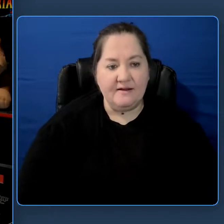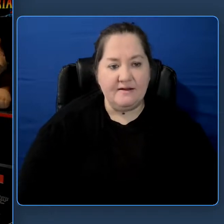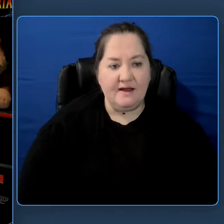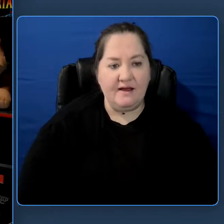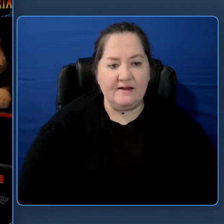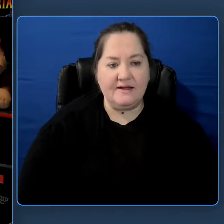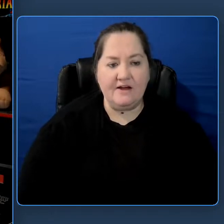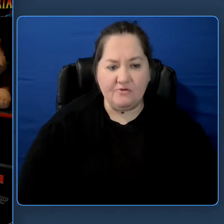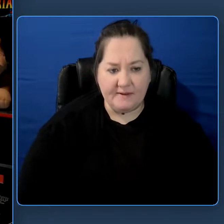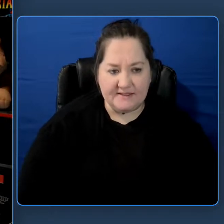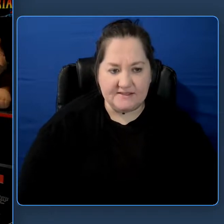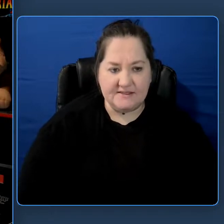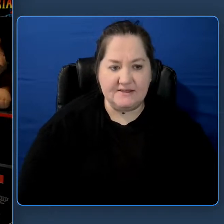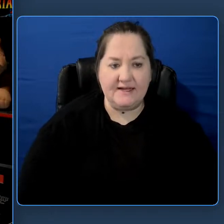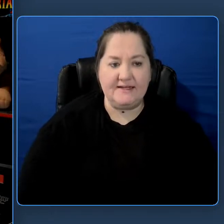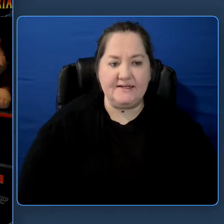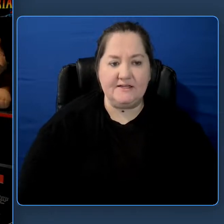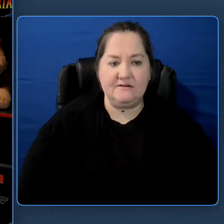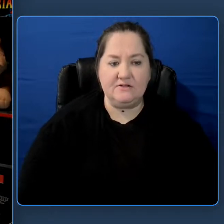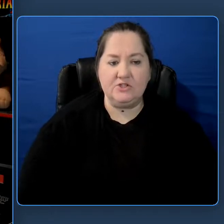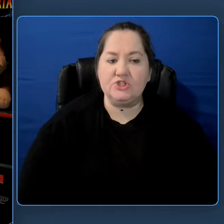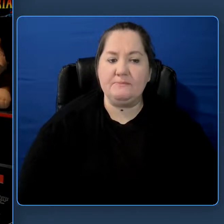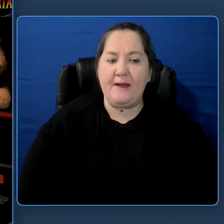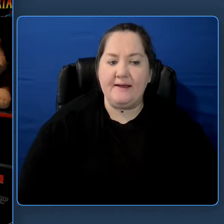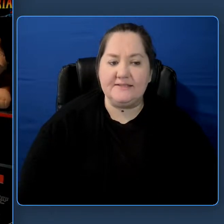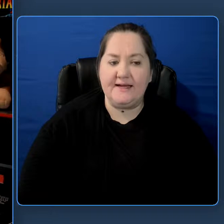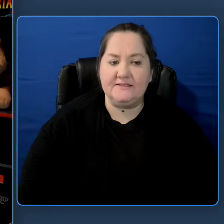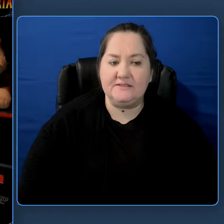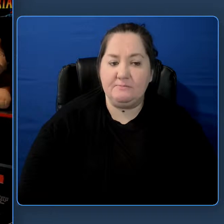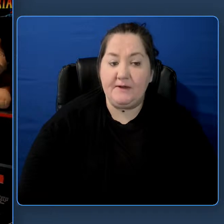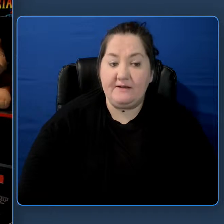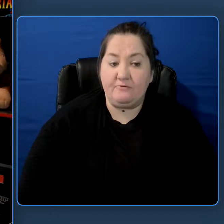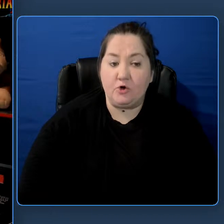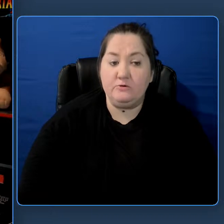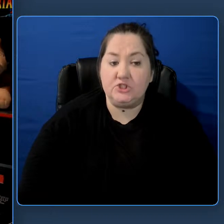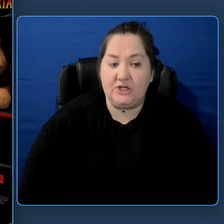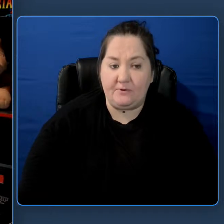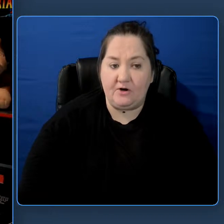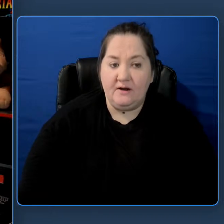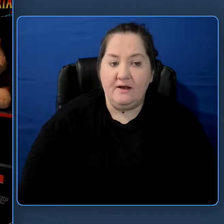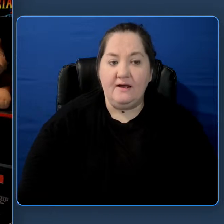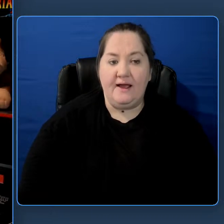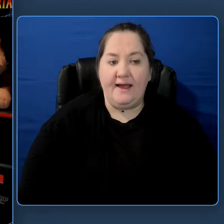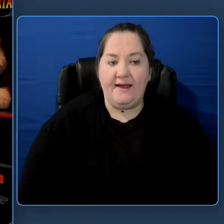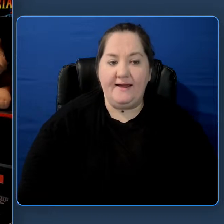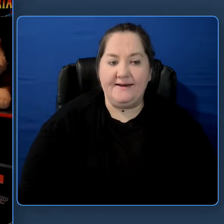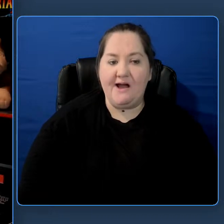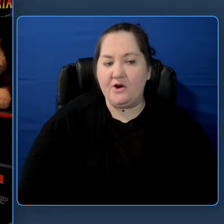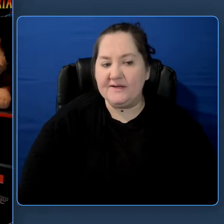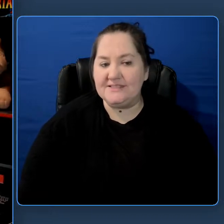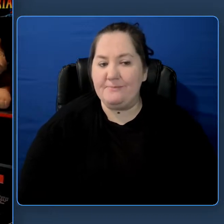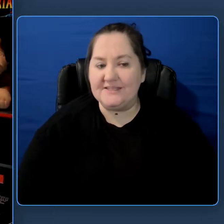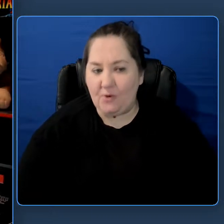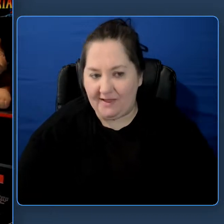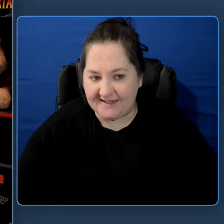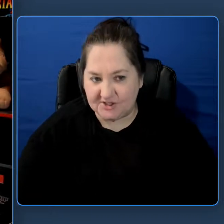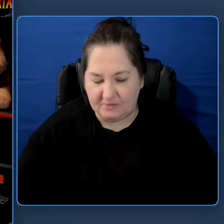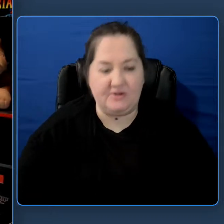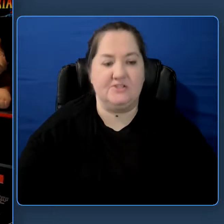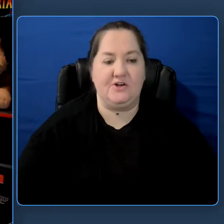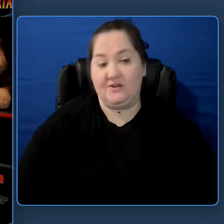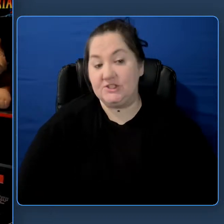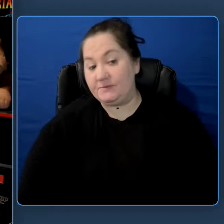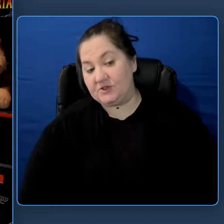but government, they usually tend to bid for who's cheaper. And not always the best